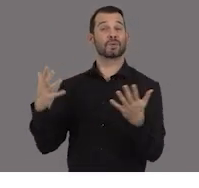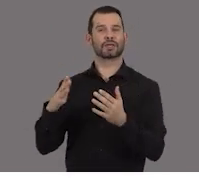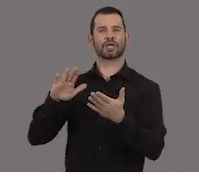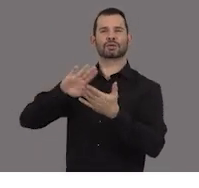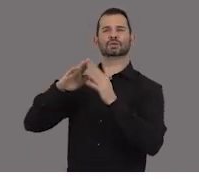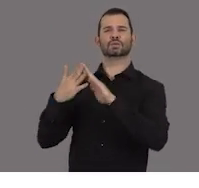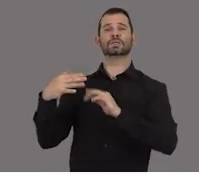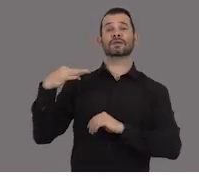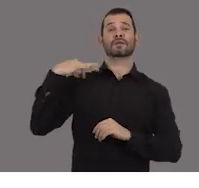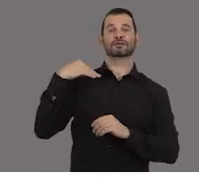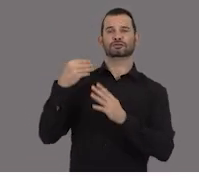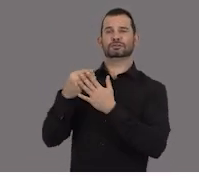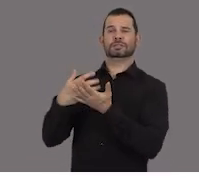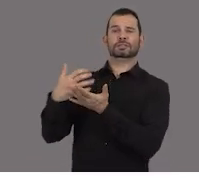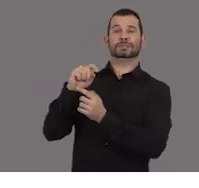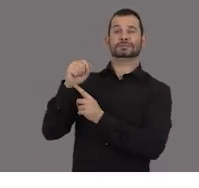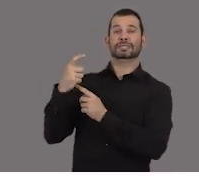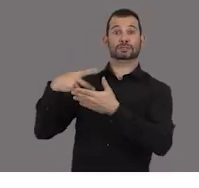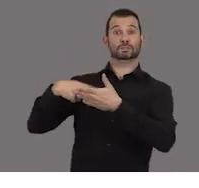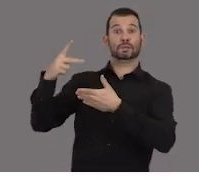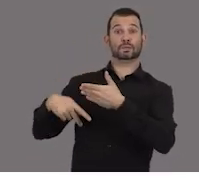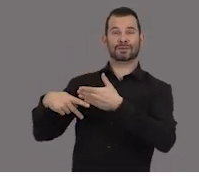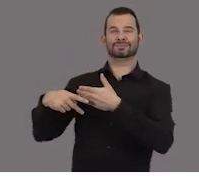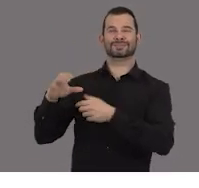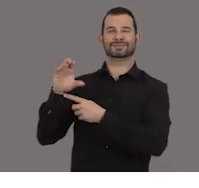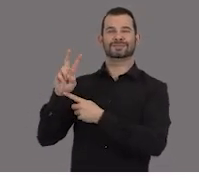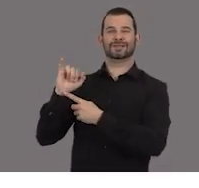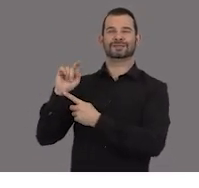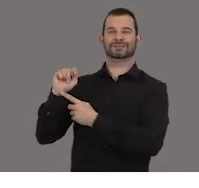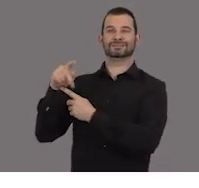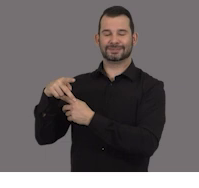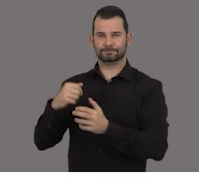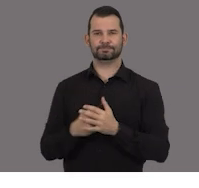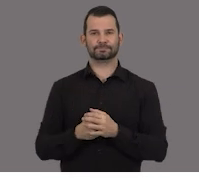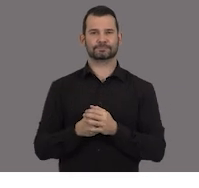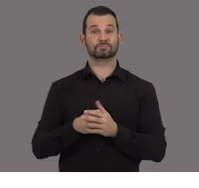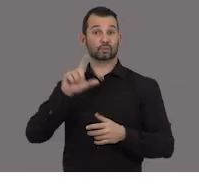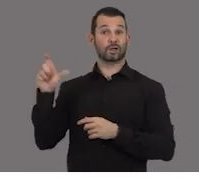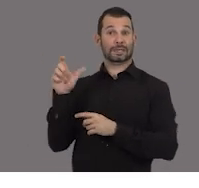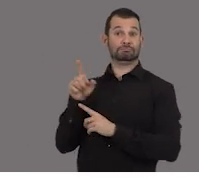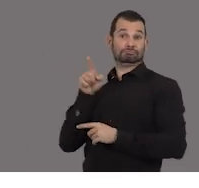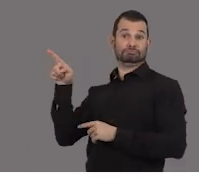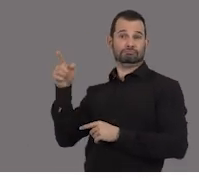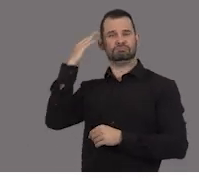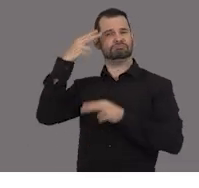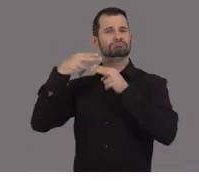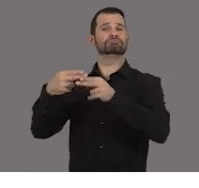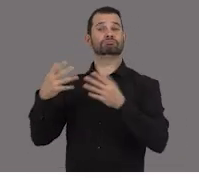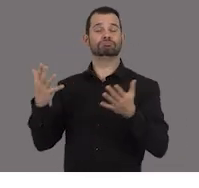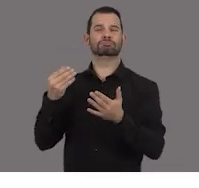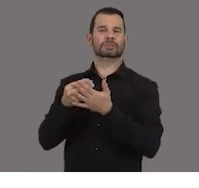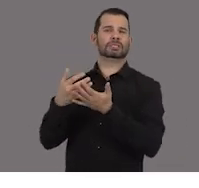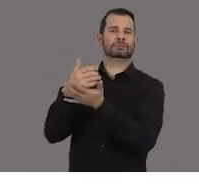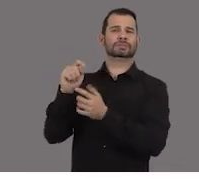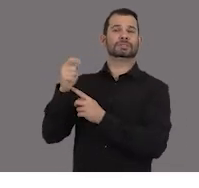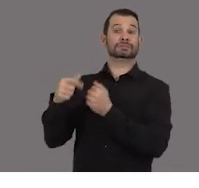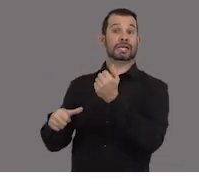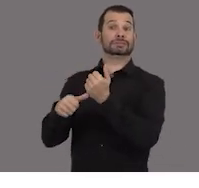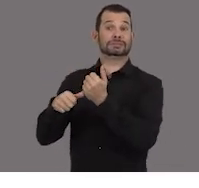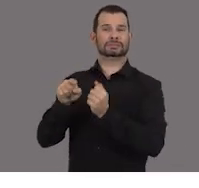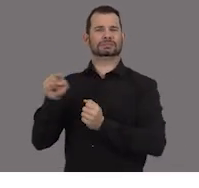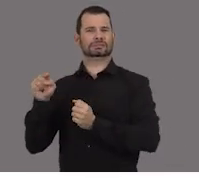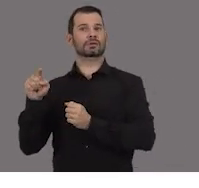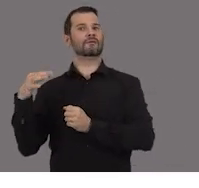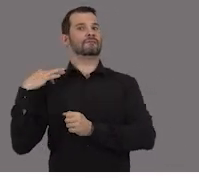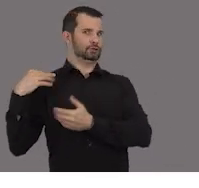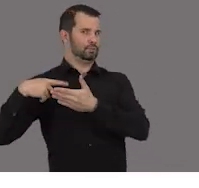The program is called the Community Volunteer Income Tax Program. In Quebec, it's known as the